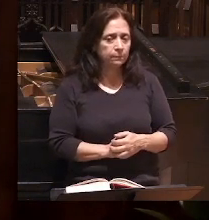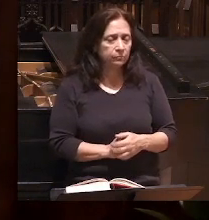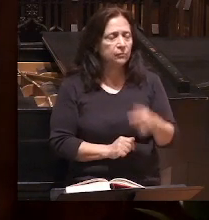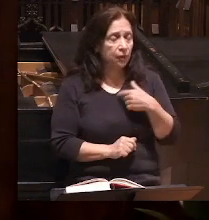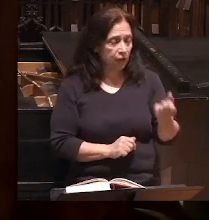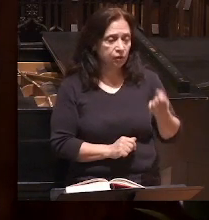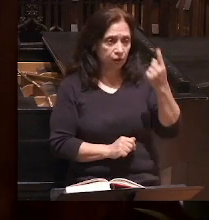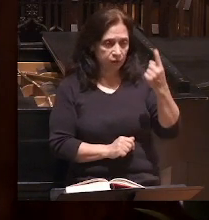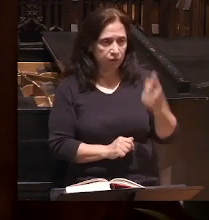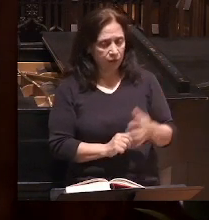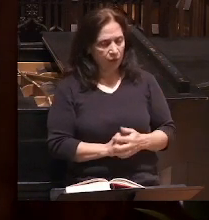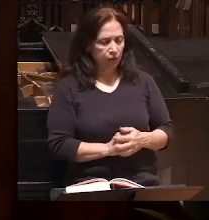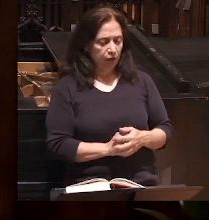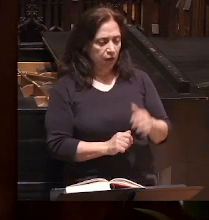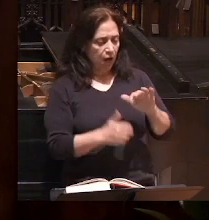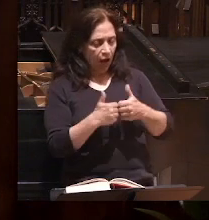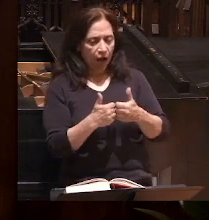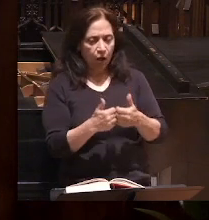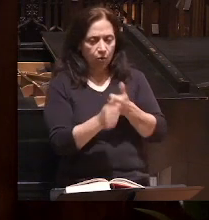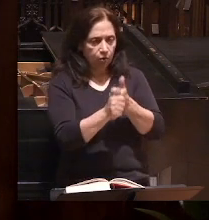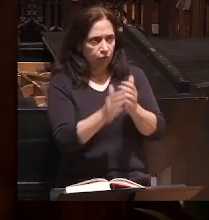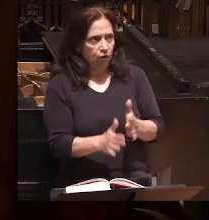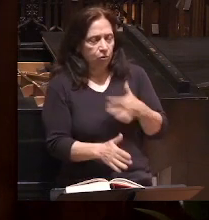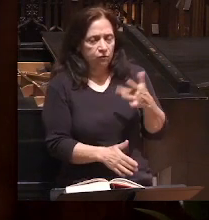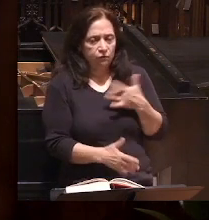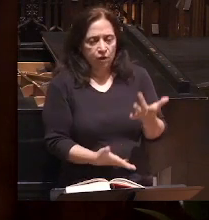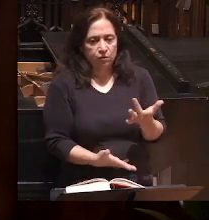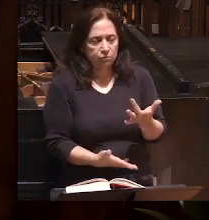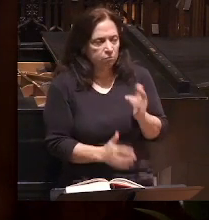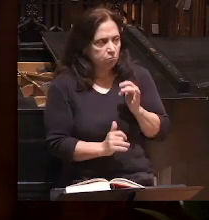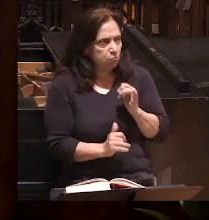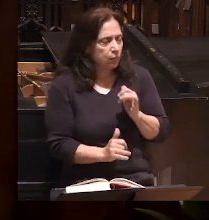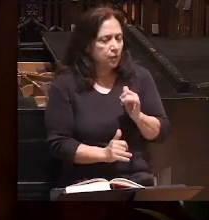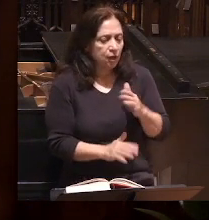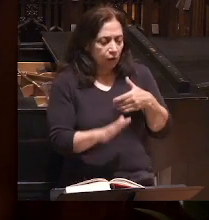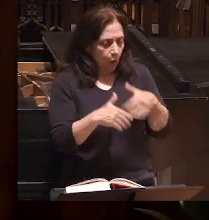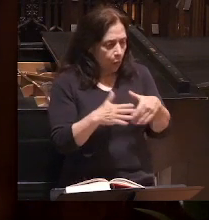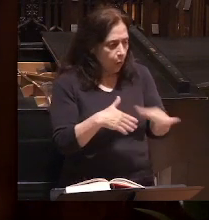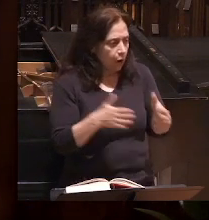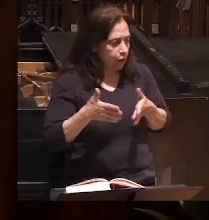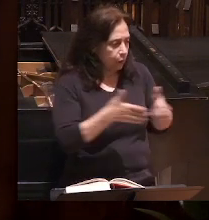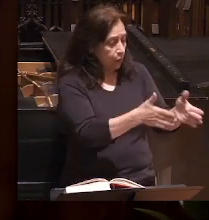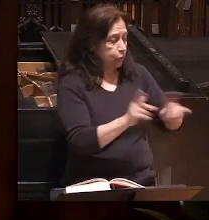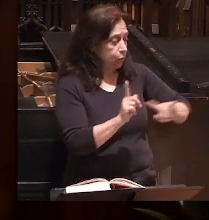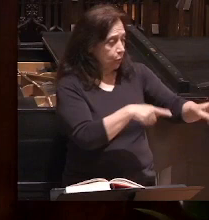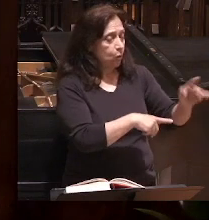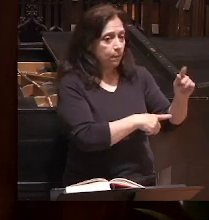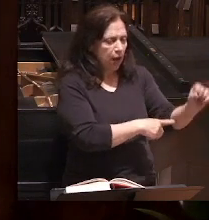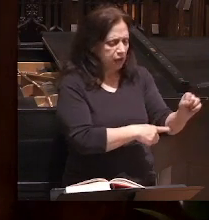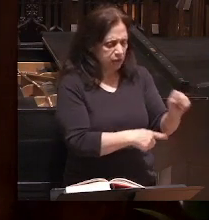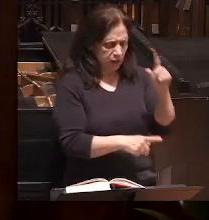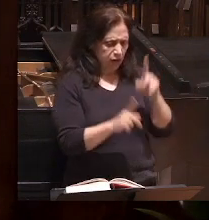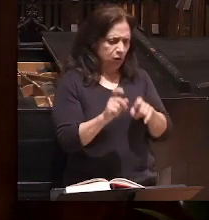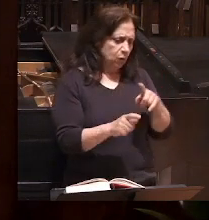I understand the disciples' exasperation as they walk the road to Emmaus and